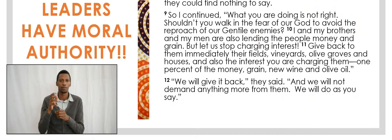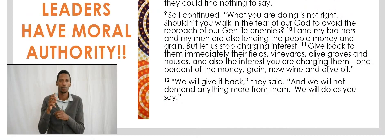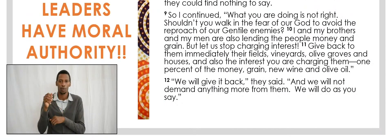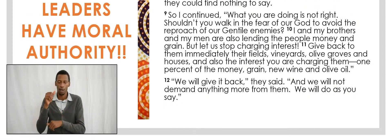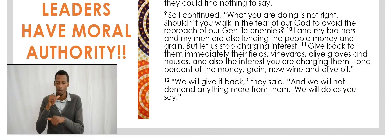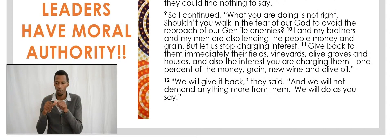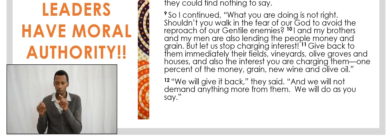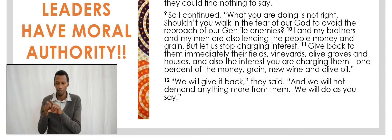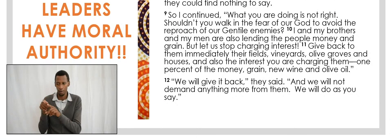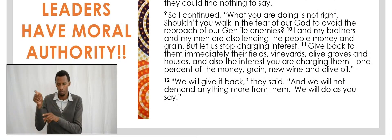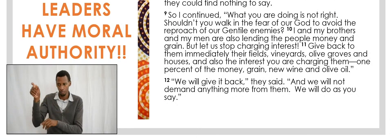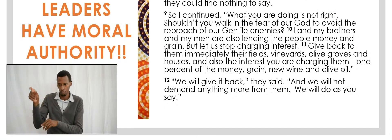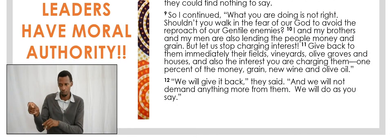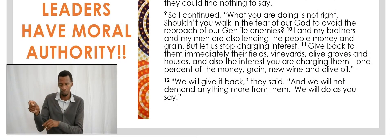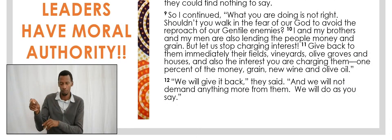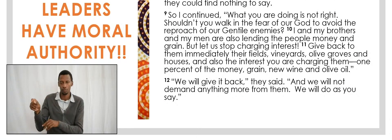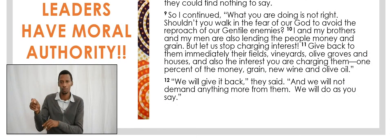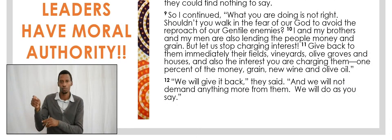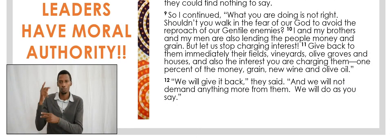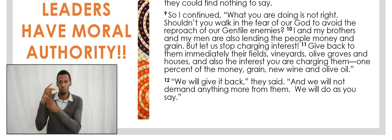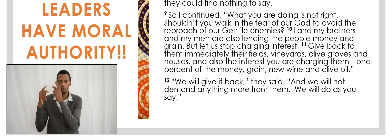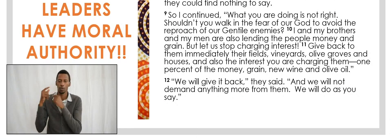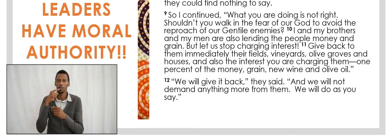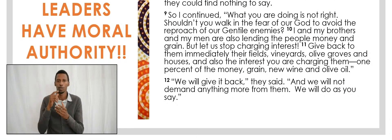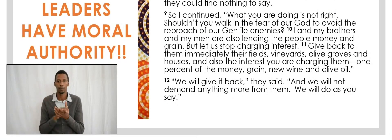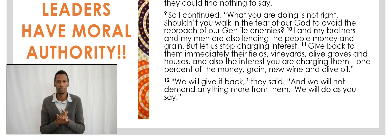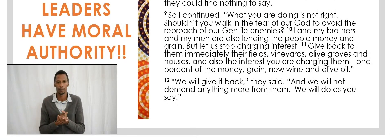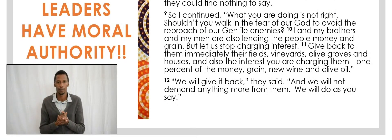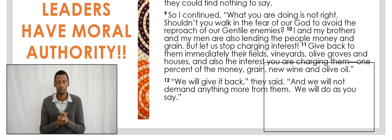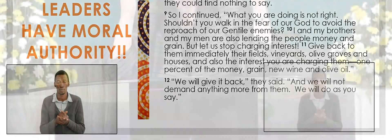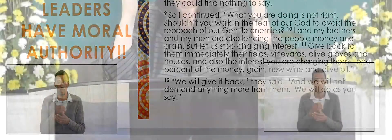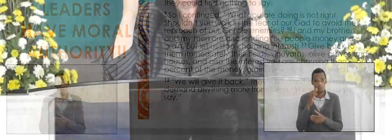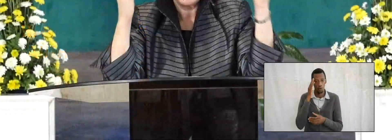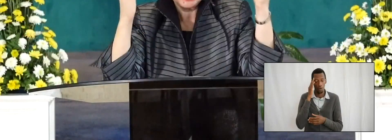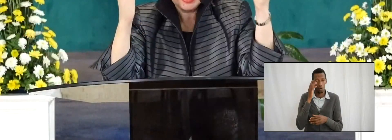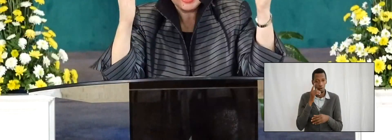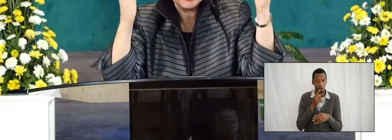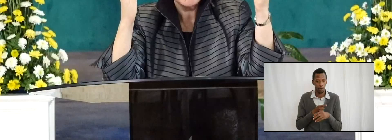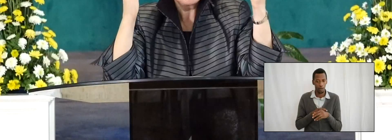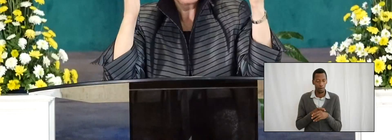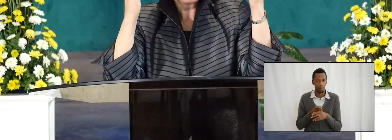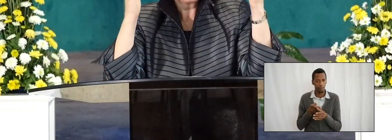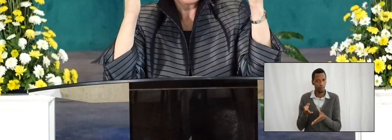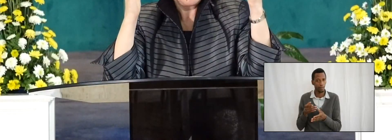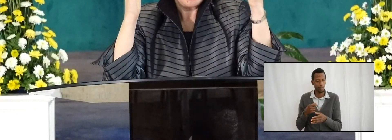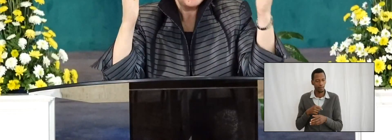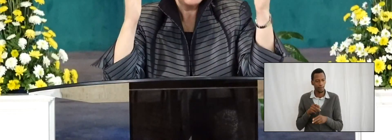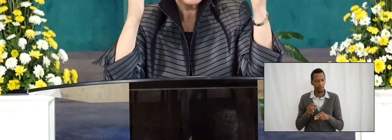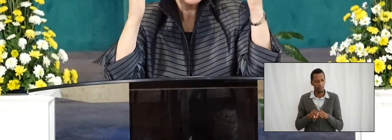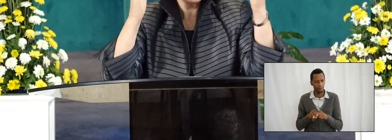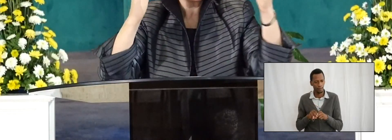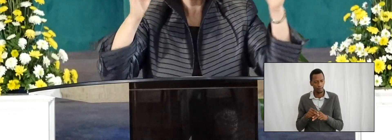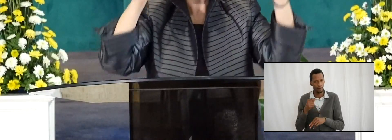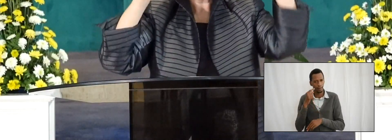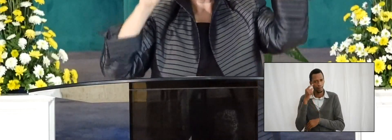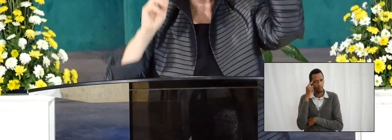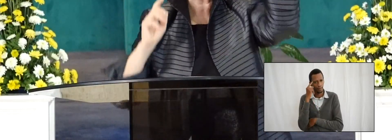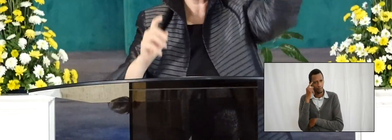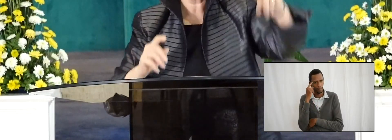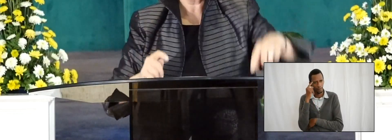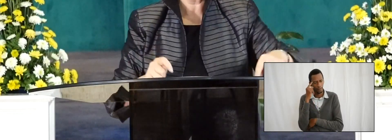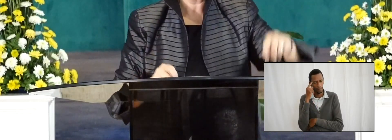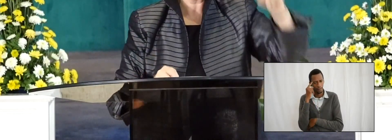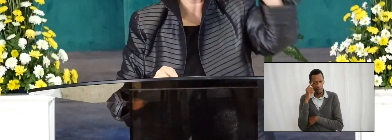you say. And at this point, I just sit there and I think, how in the world